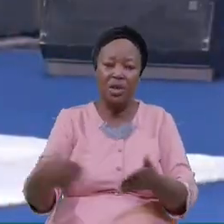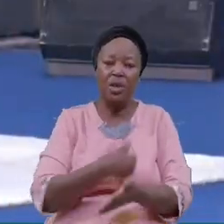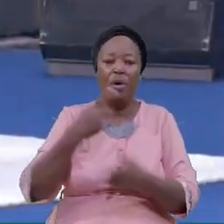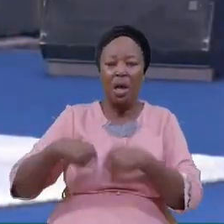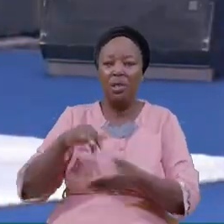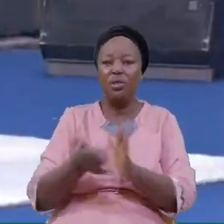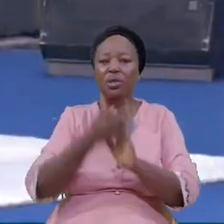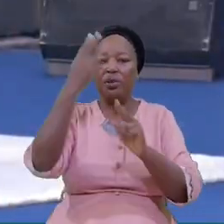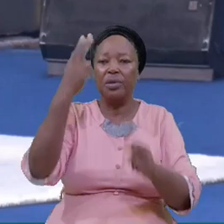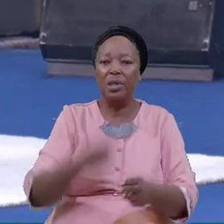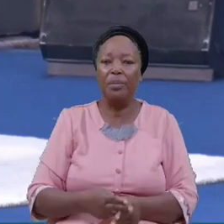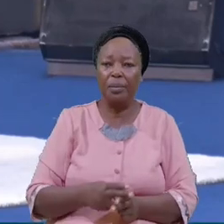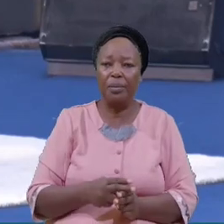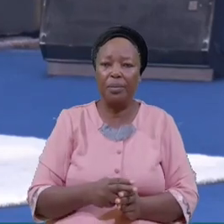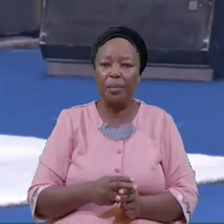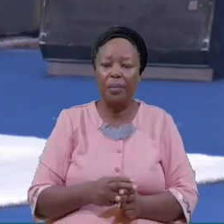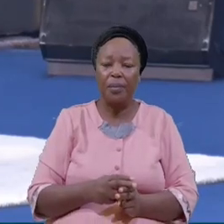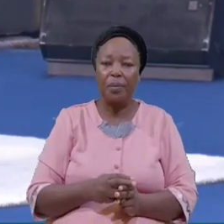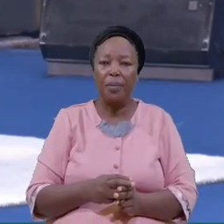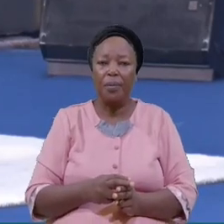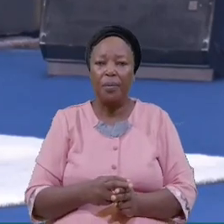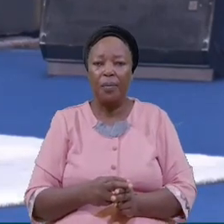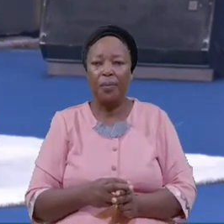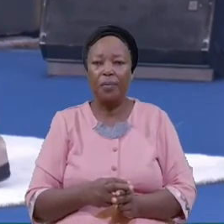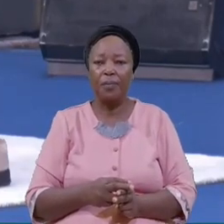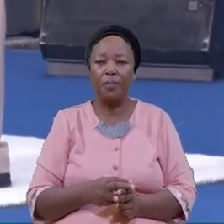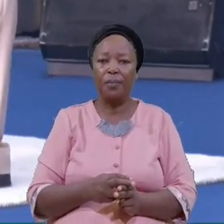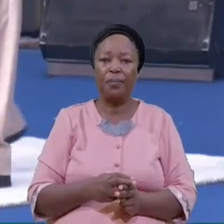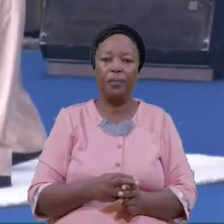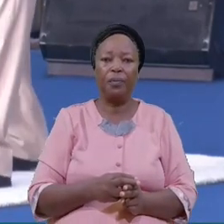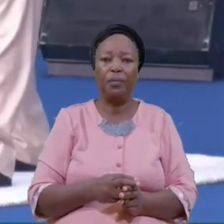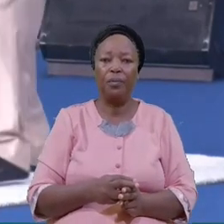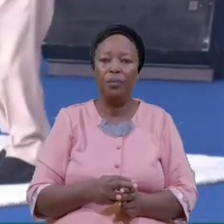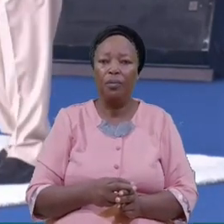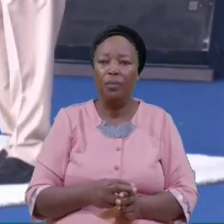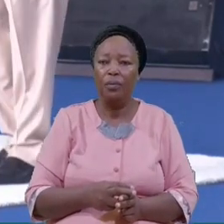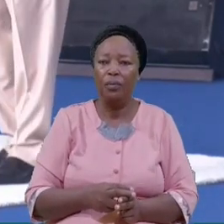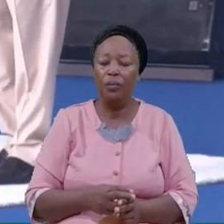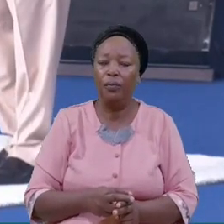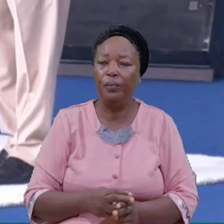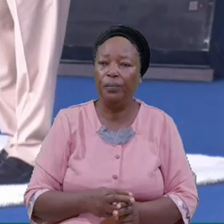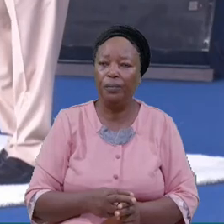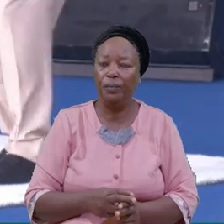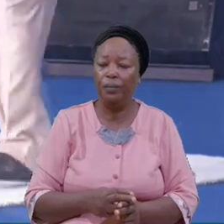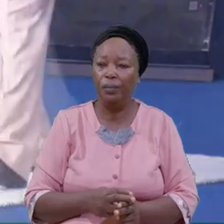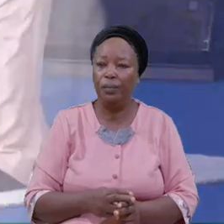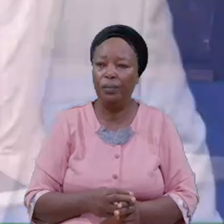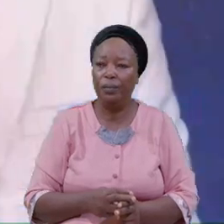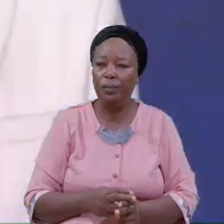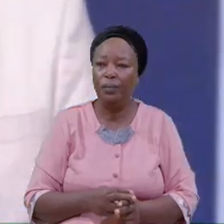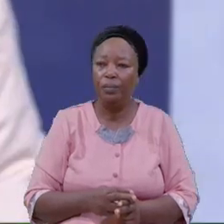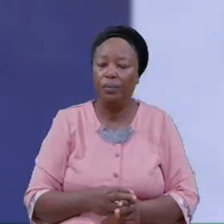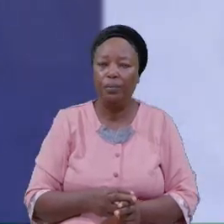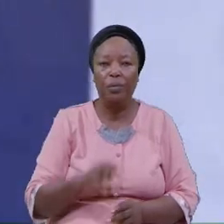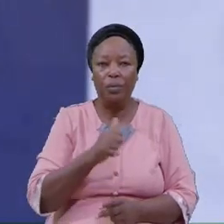notre pensée, il y a une voie, un sentier. Il y a une manière de penser qui était là. Et lorsque la tentation vient, a new heart